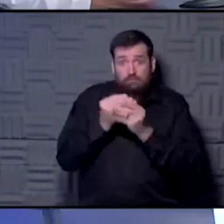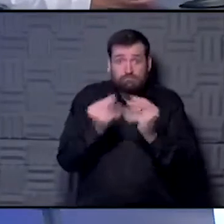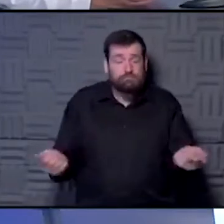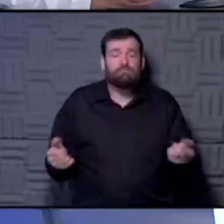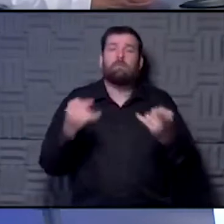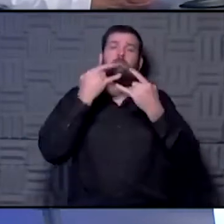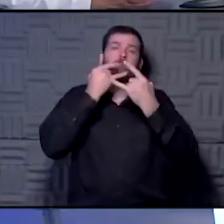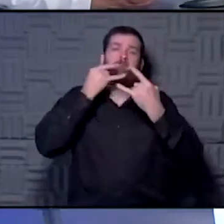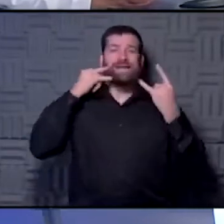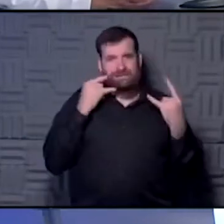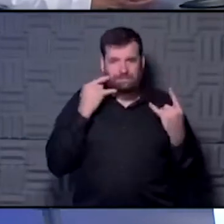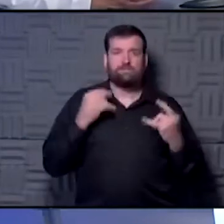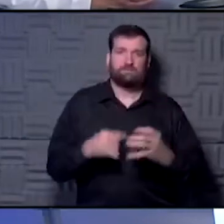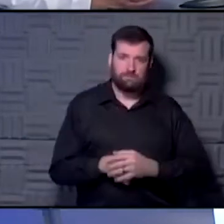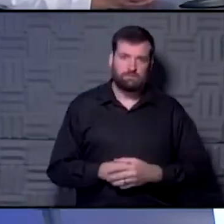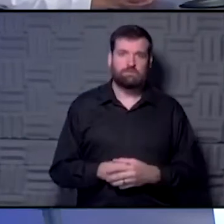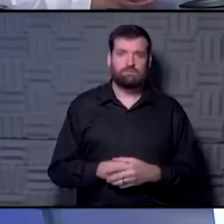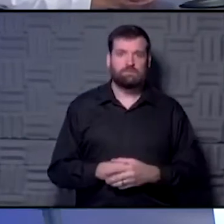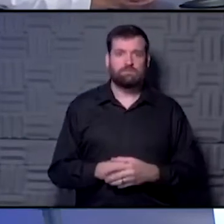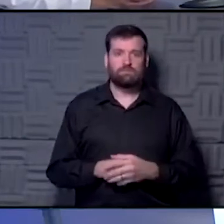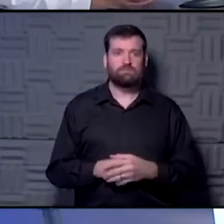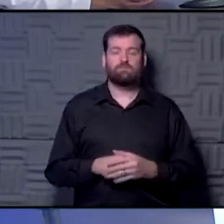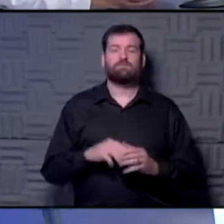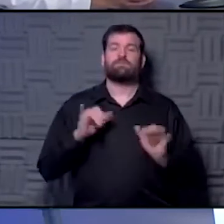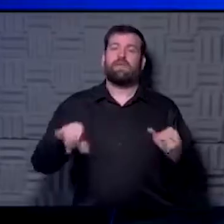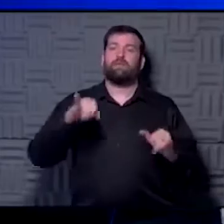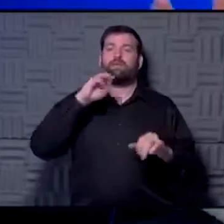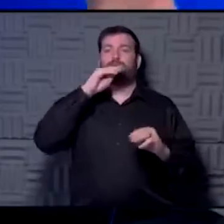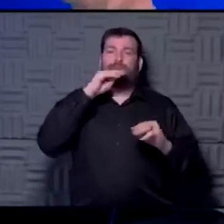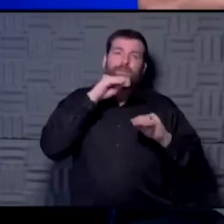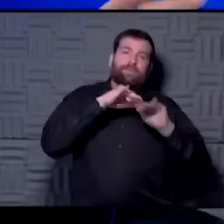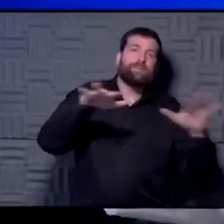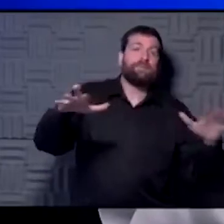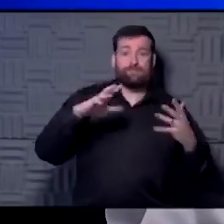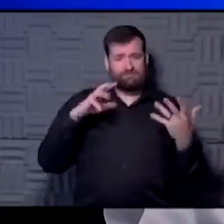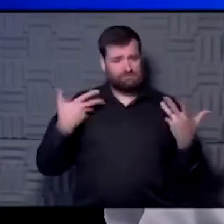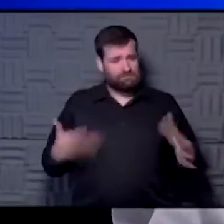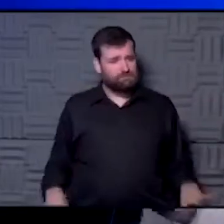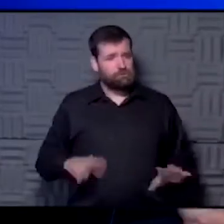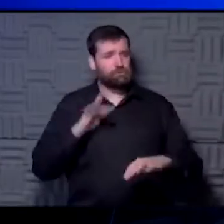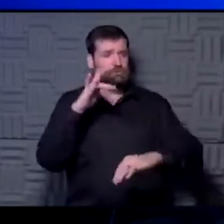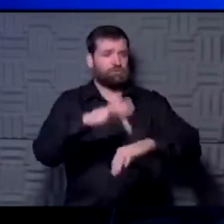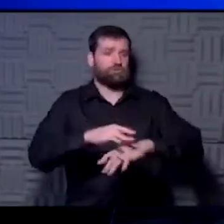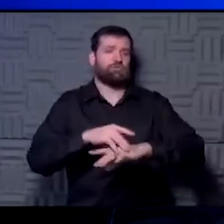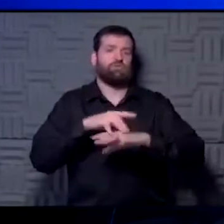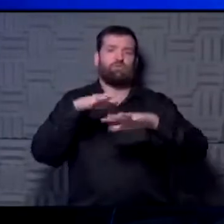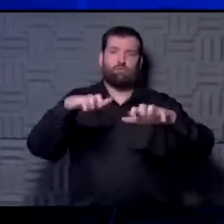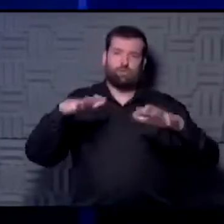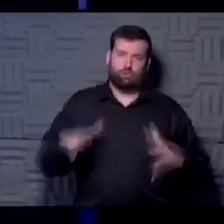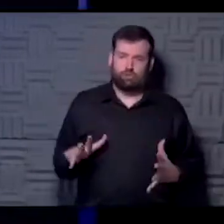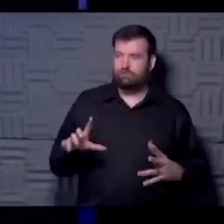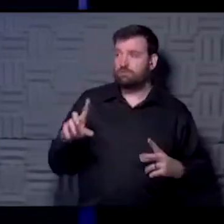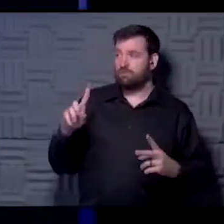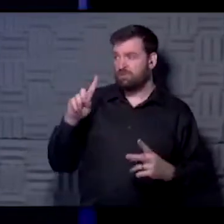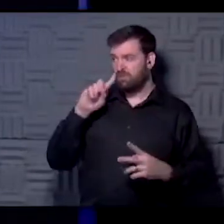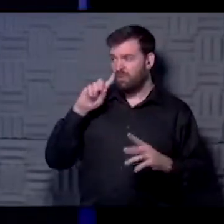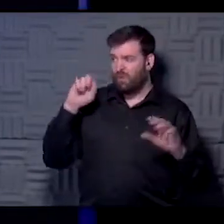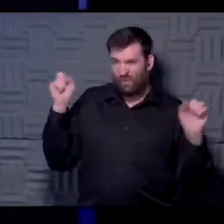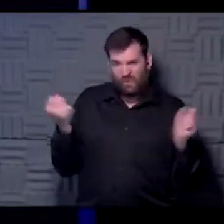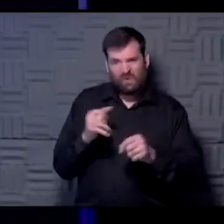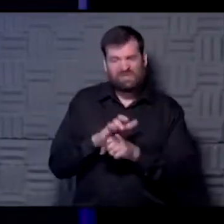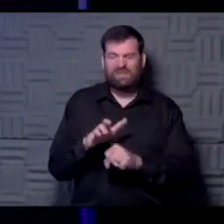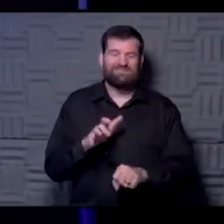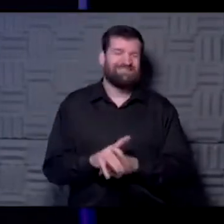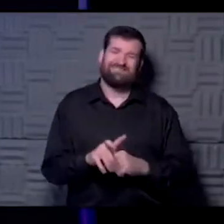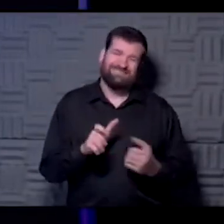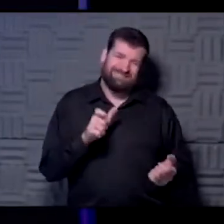that coronavirus up. Because it's that breath cloud. You've seen it when we've been in the freezer before. I thought it was going to be cold enough this week. It really